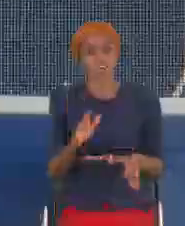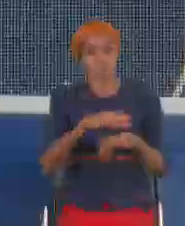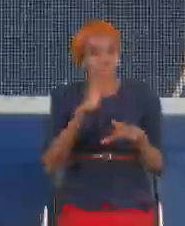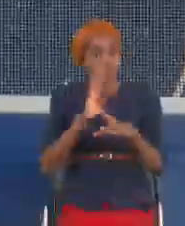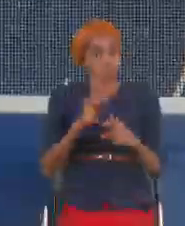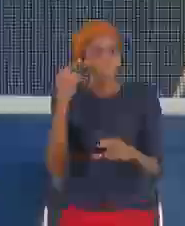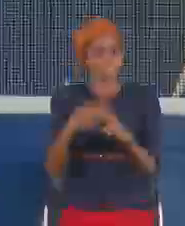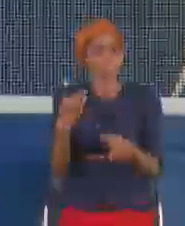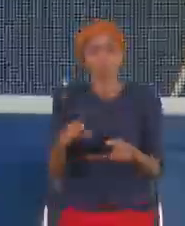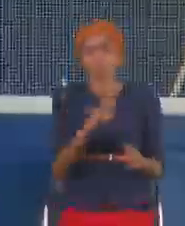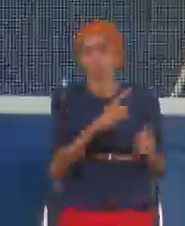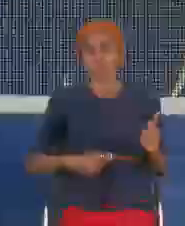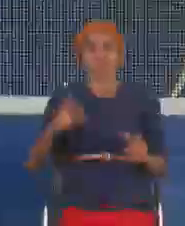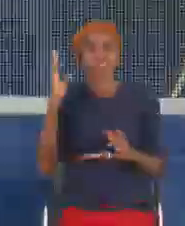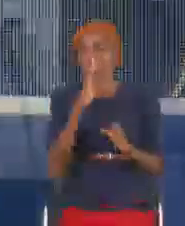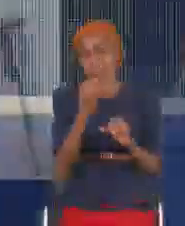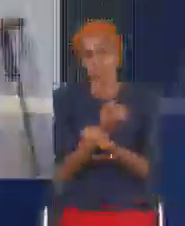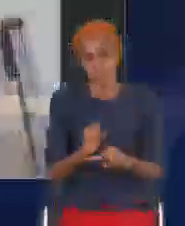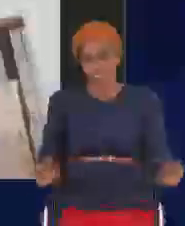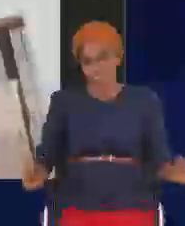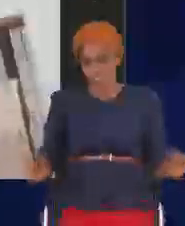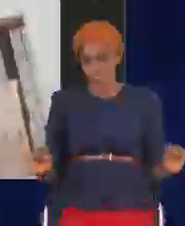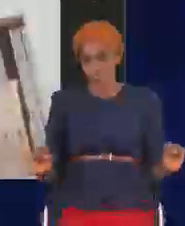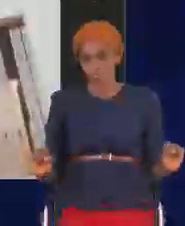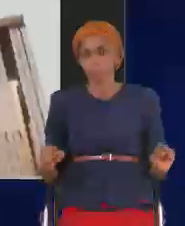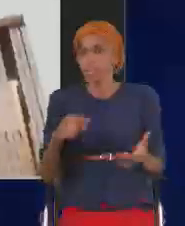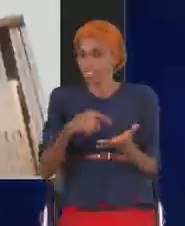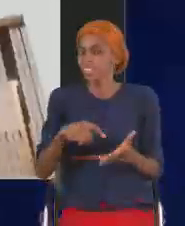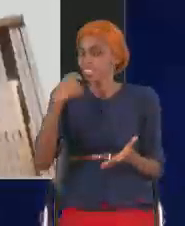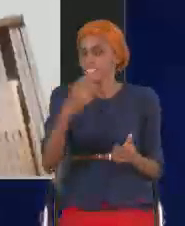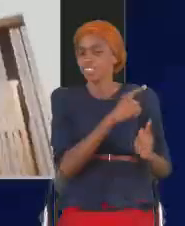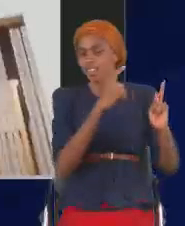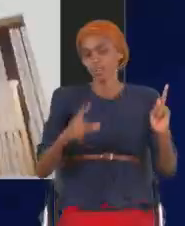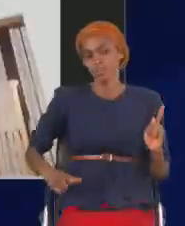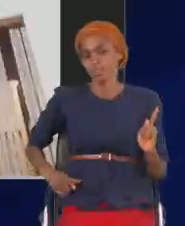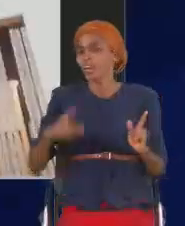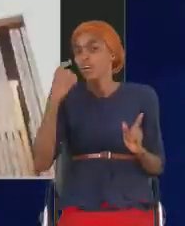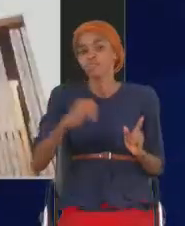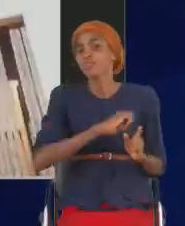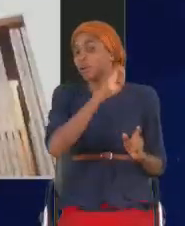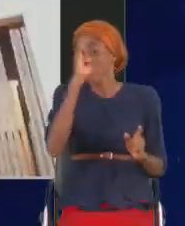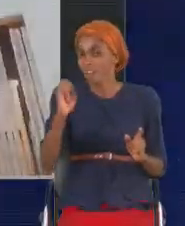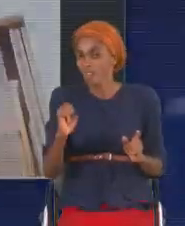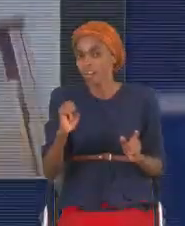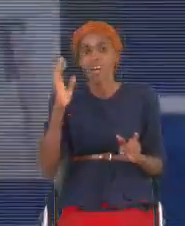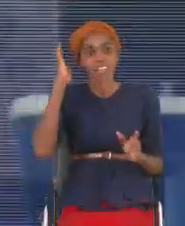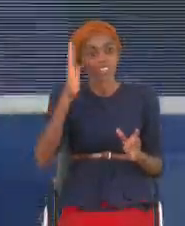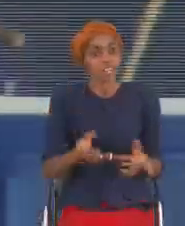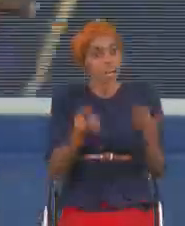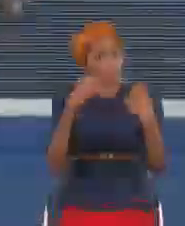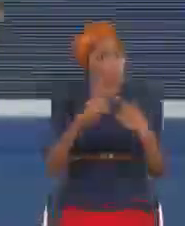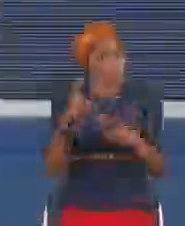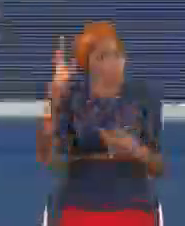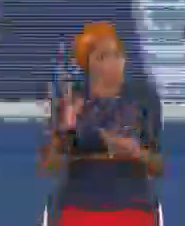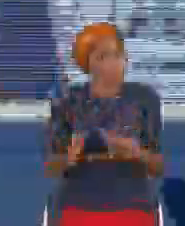name of the Lord tonight shall be saved. Thus says the Lord, whosoever will come to God